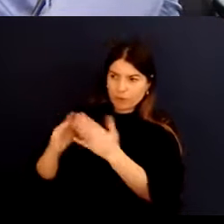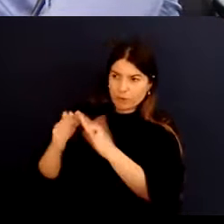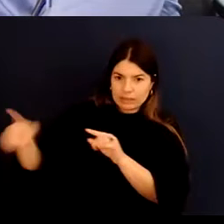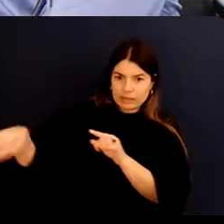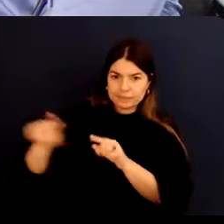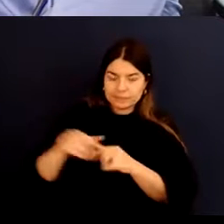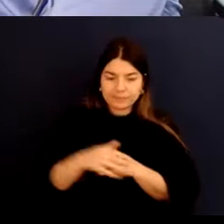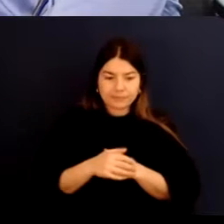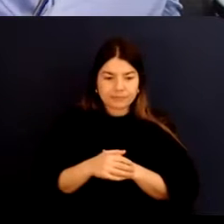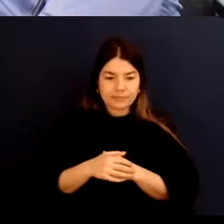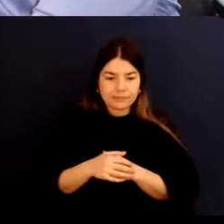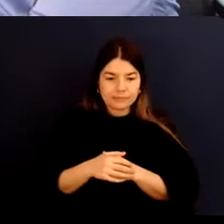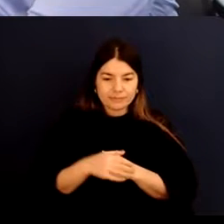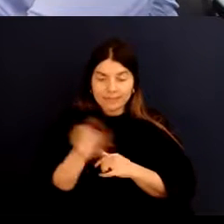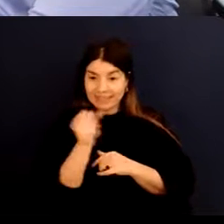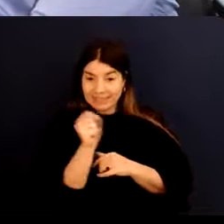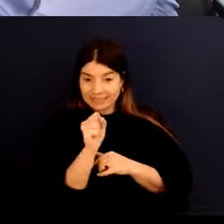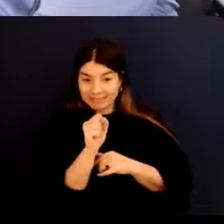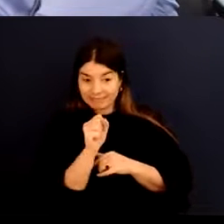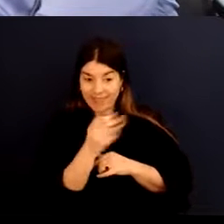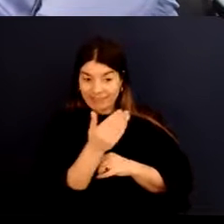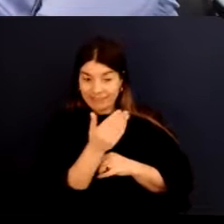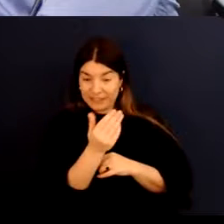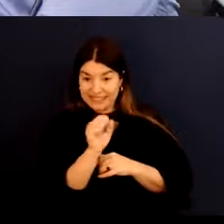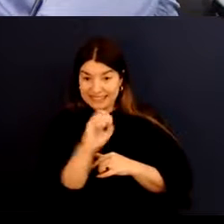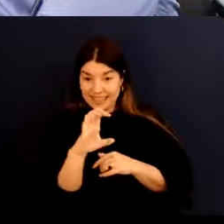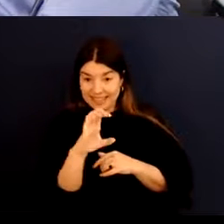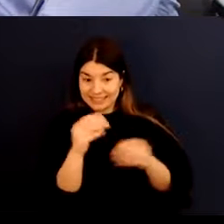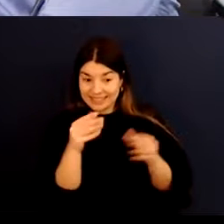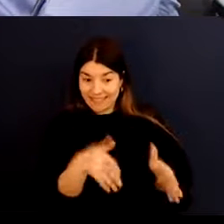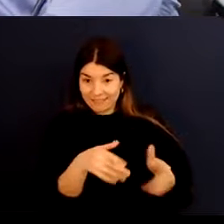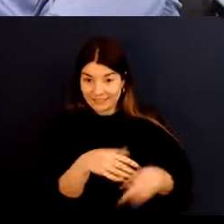You have 15 seconds. I yield that to Mr. Tyrone Darden.